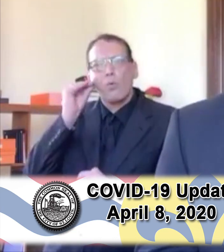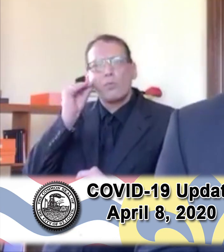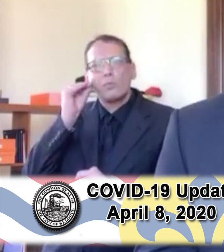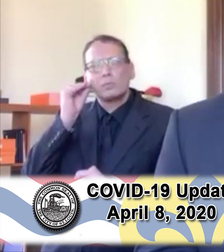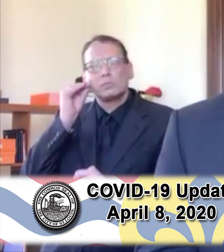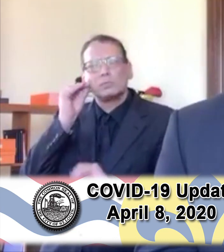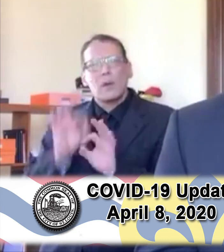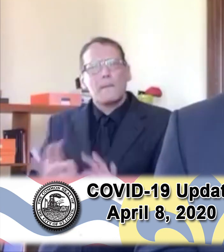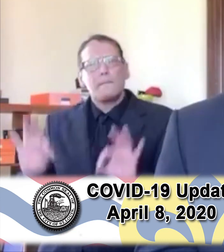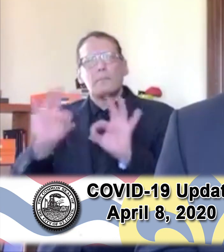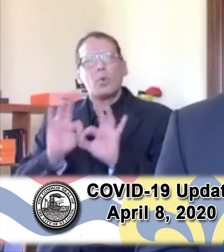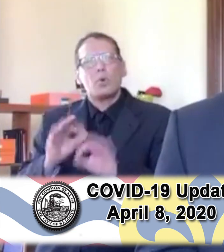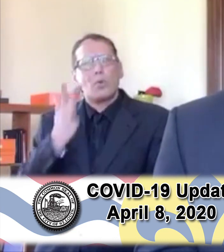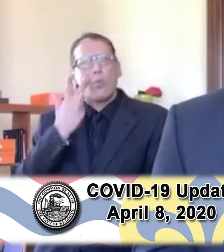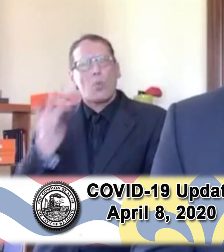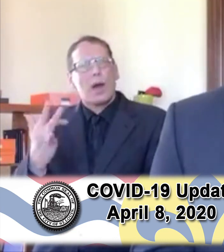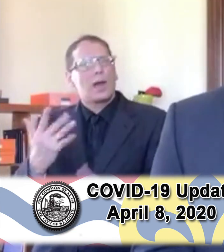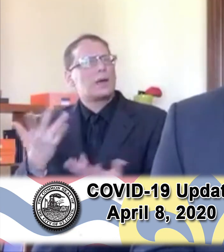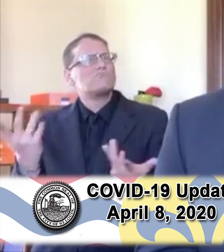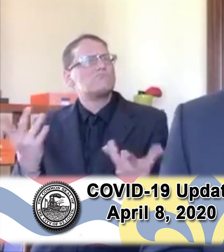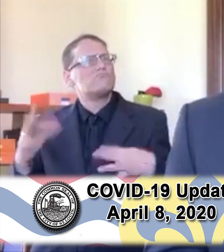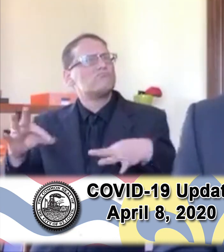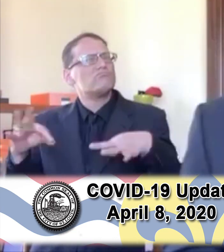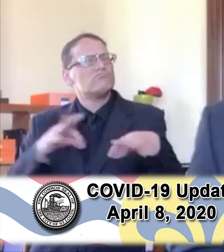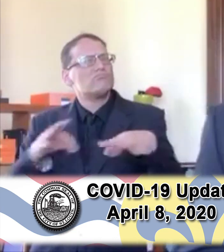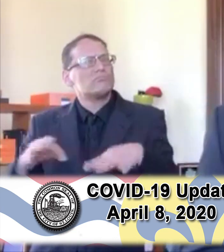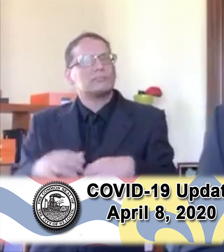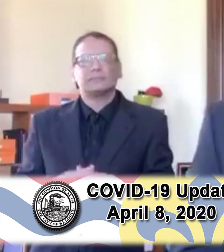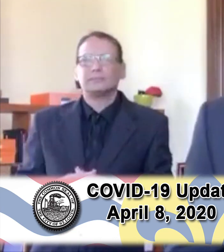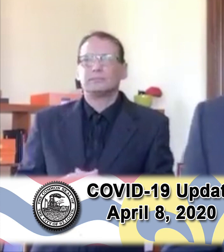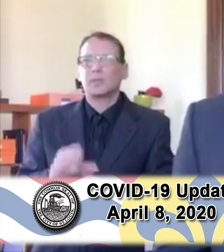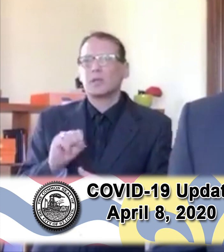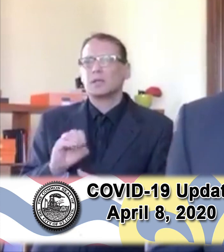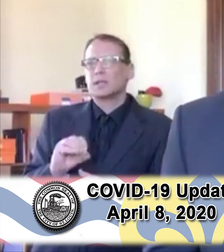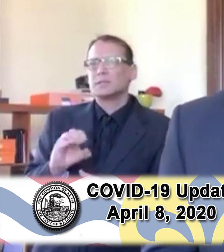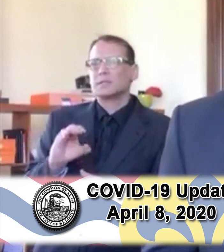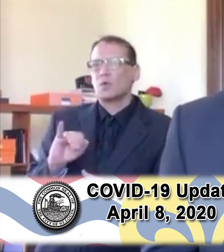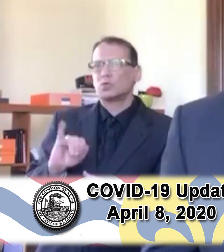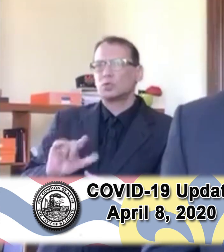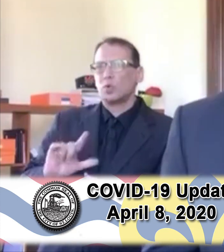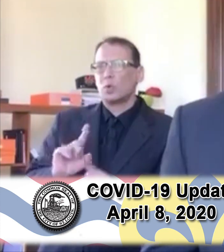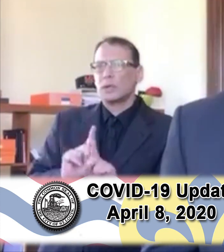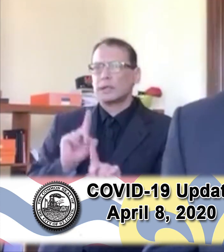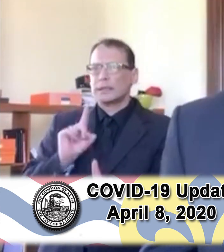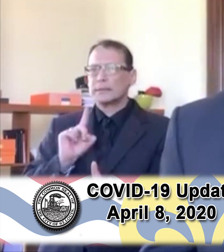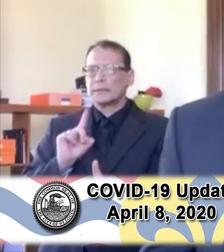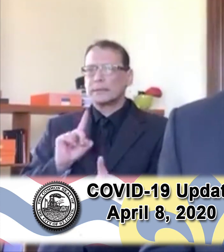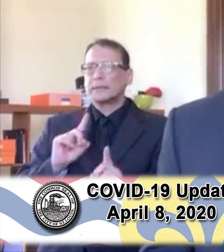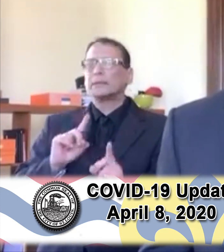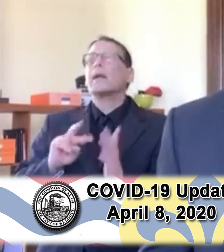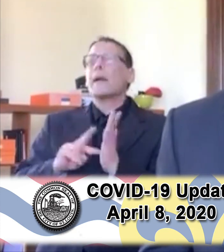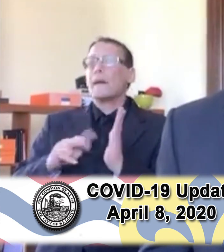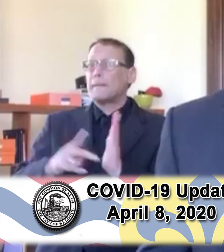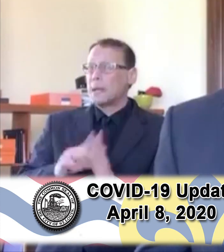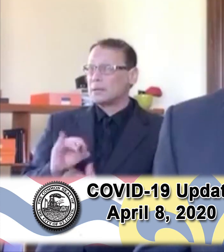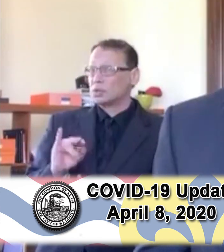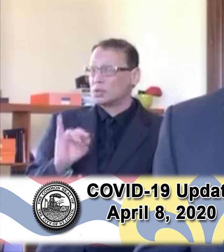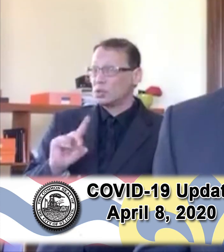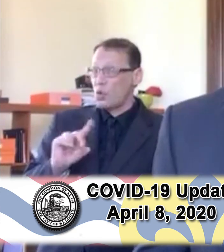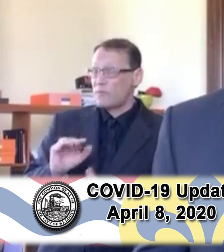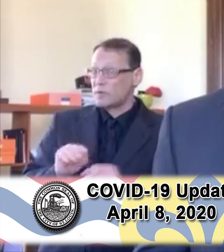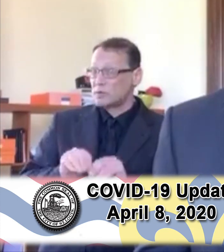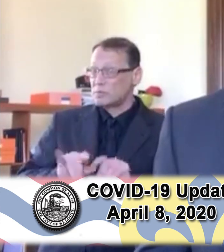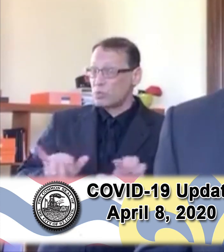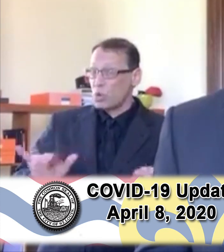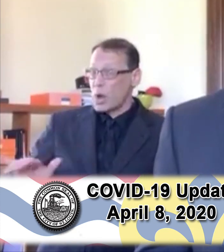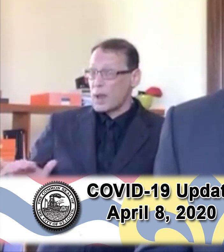during this particular pandemic? So social distancing and staying at home helps slow the spread of COVID-19. The